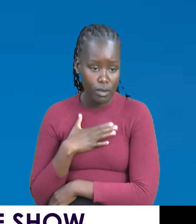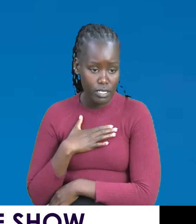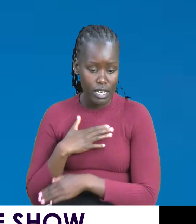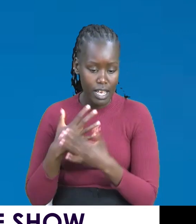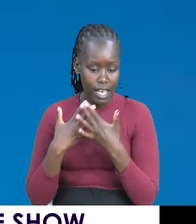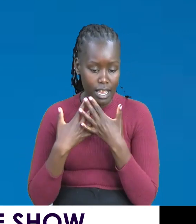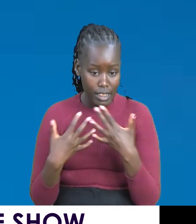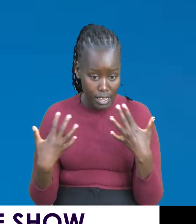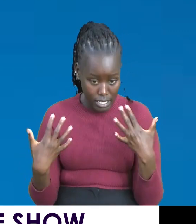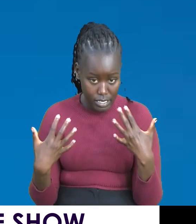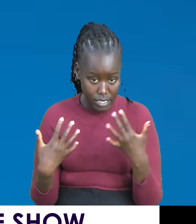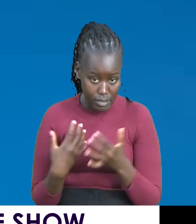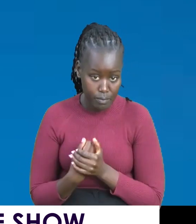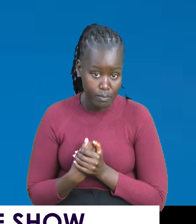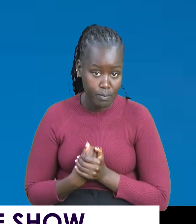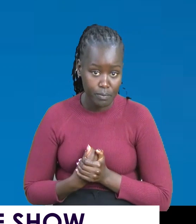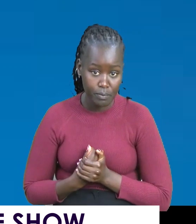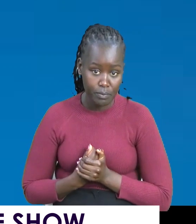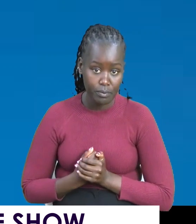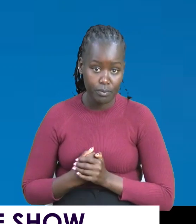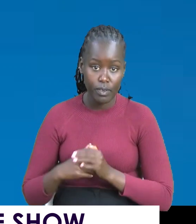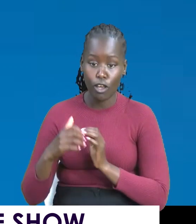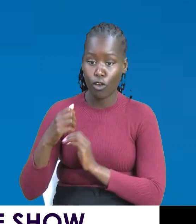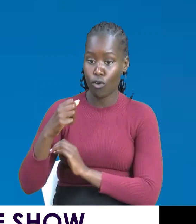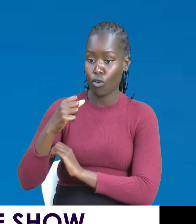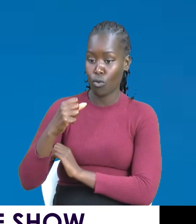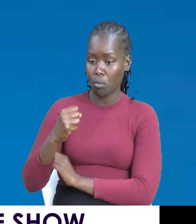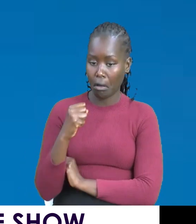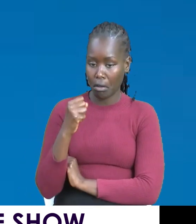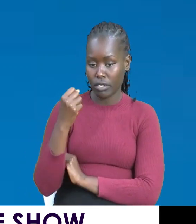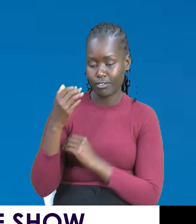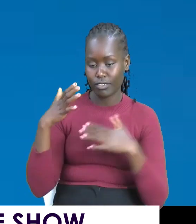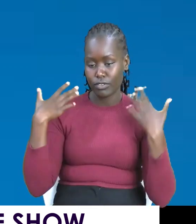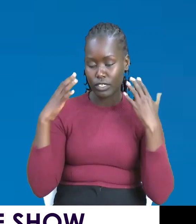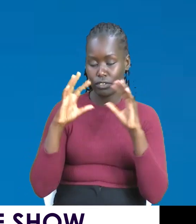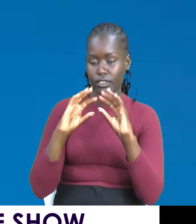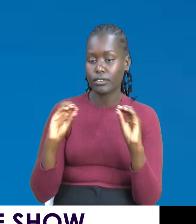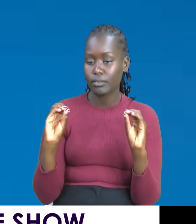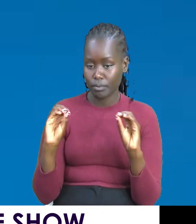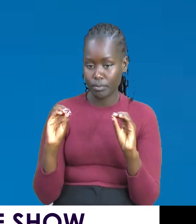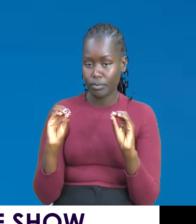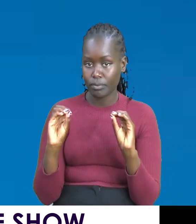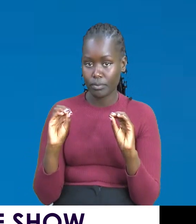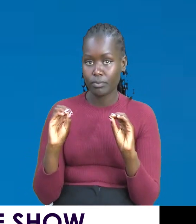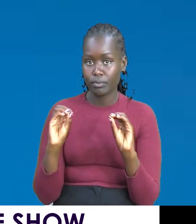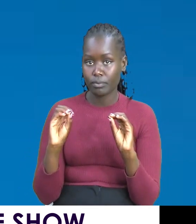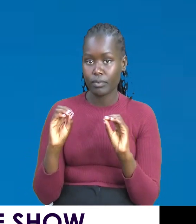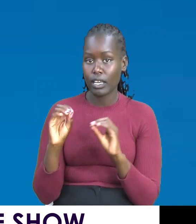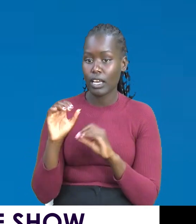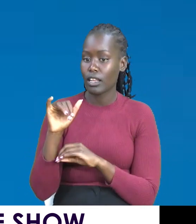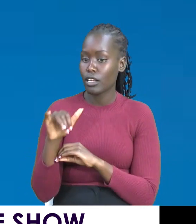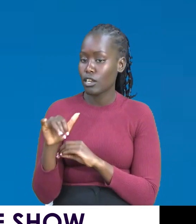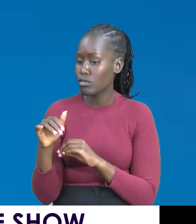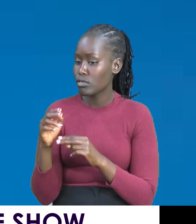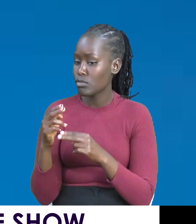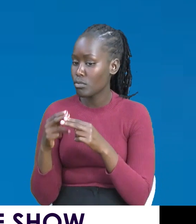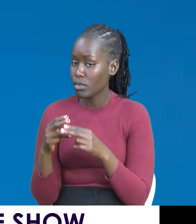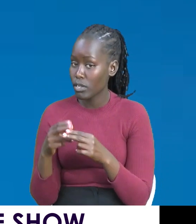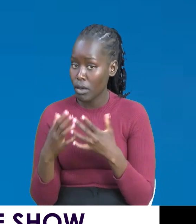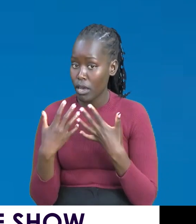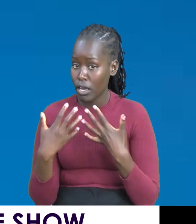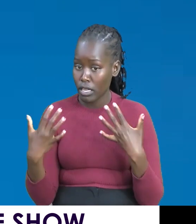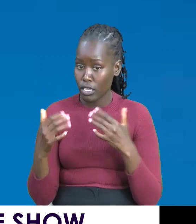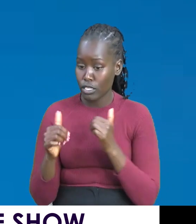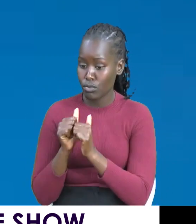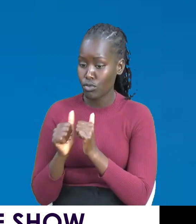that we, do not hold on so much. That is what we call those things that we do